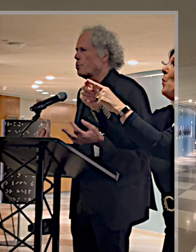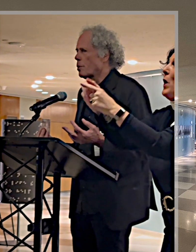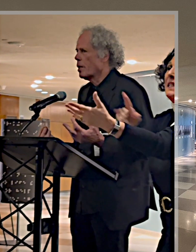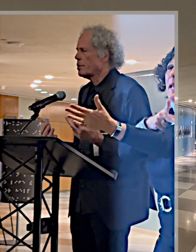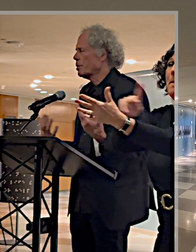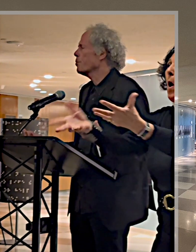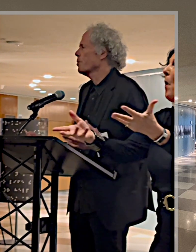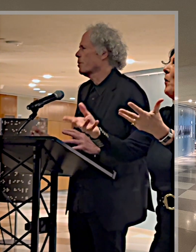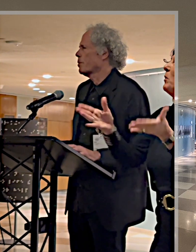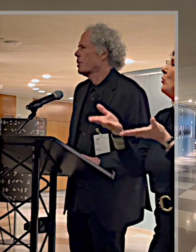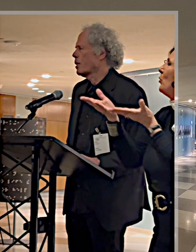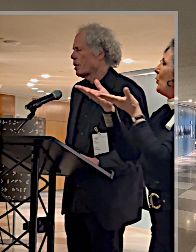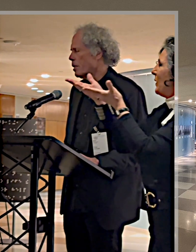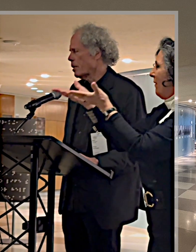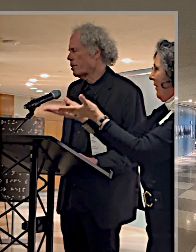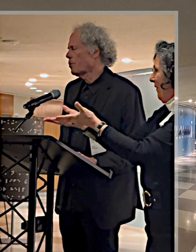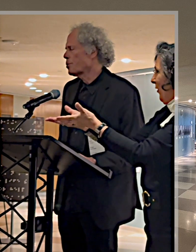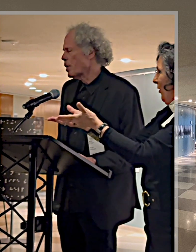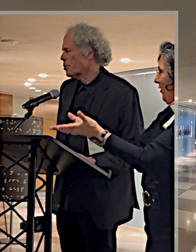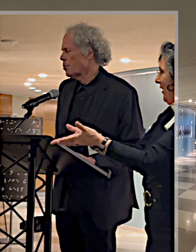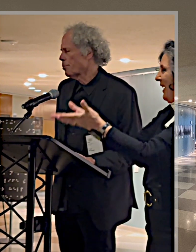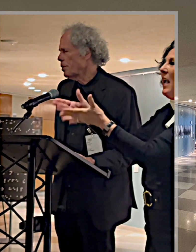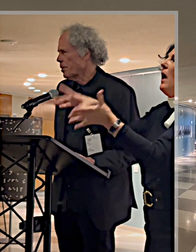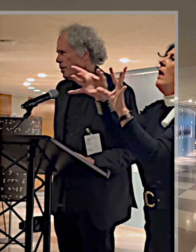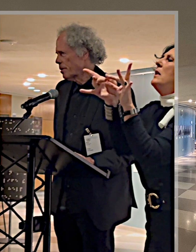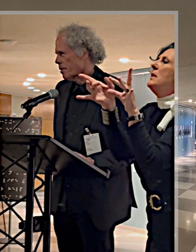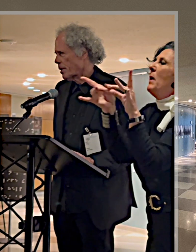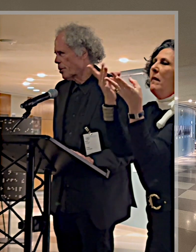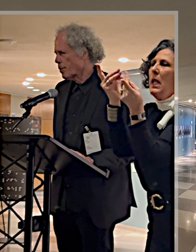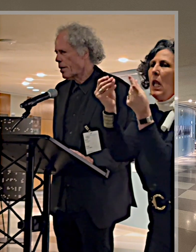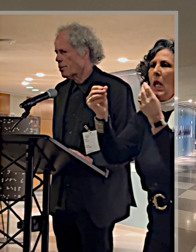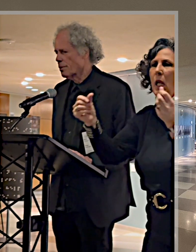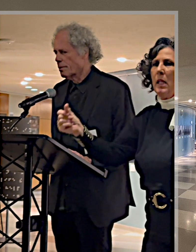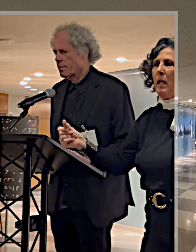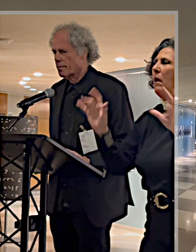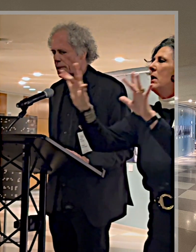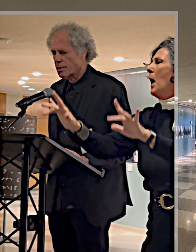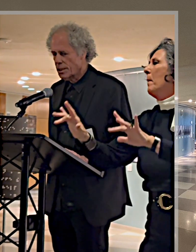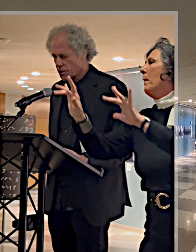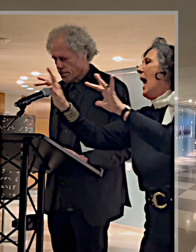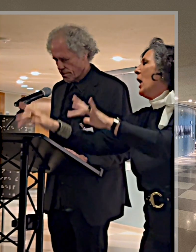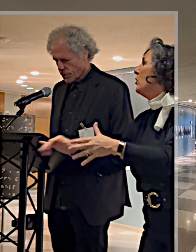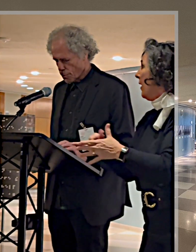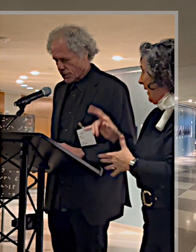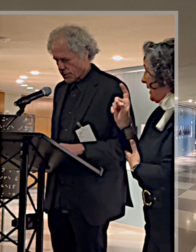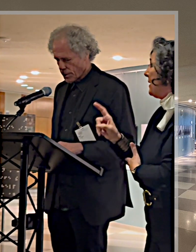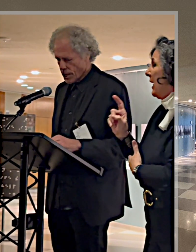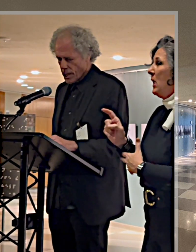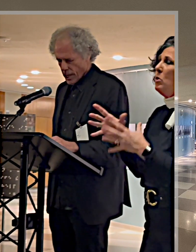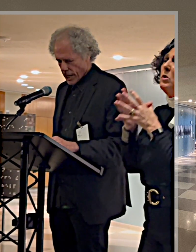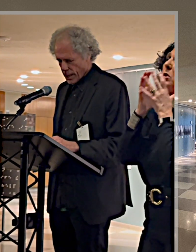to deliver, you know, this message of healing and compassion that's needed so